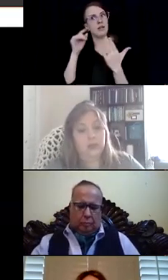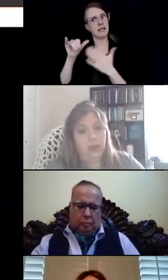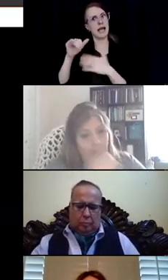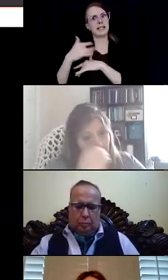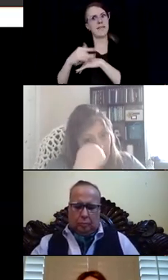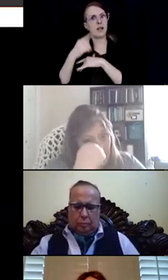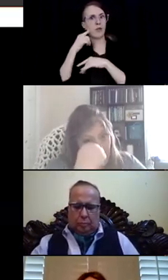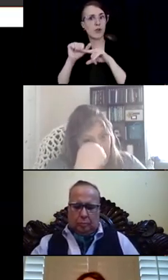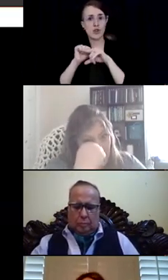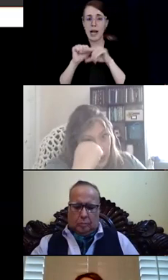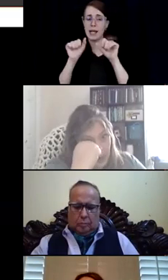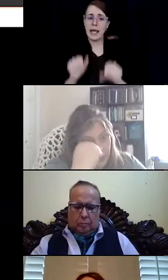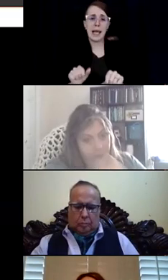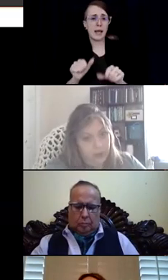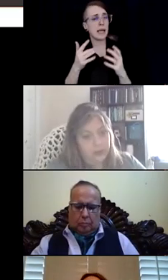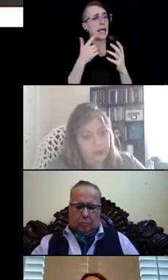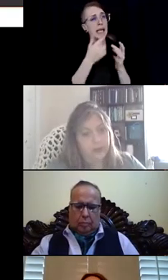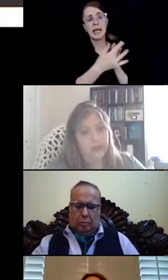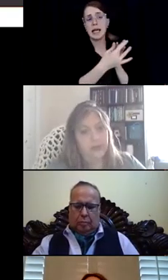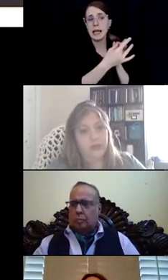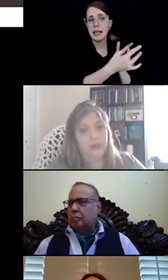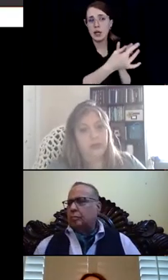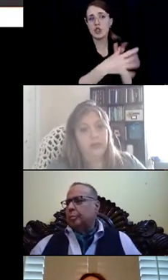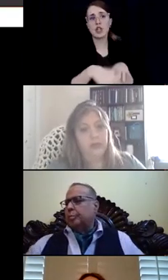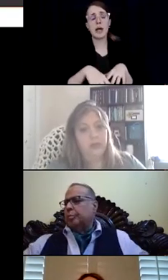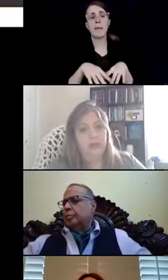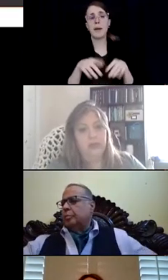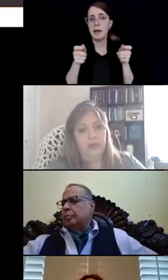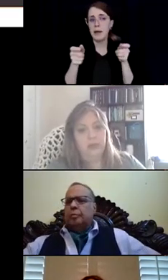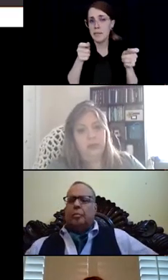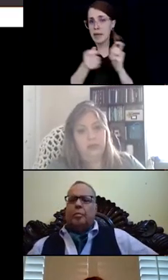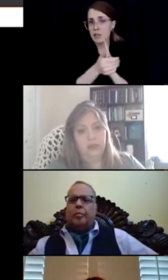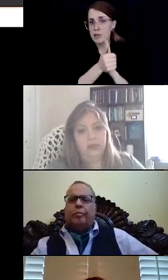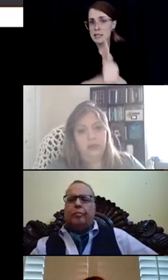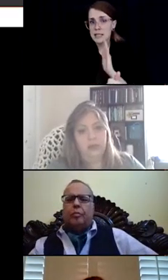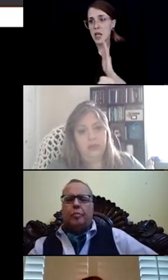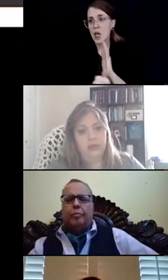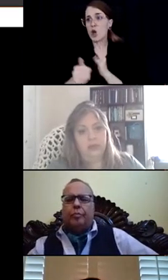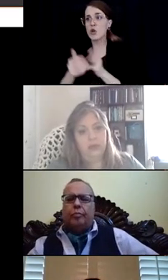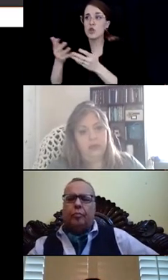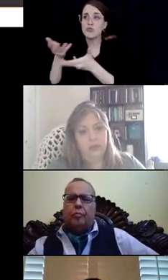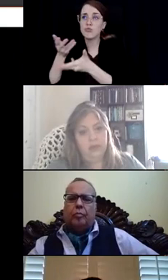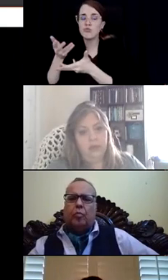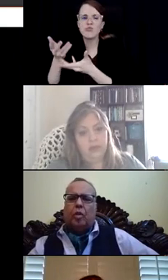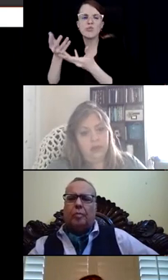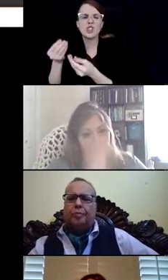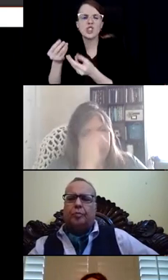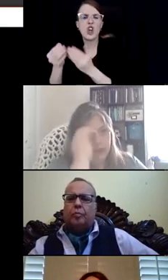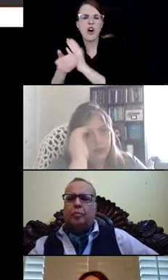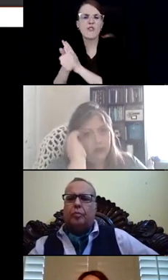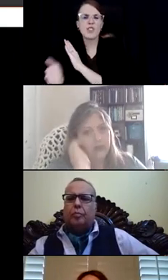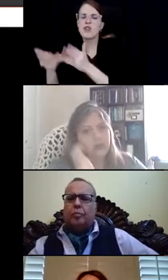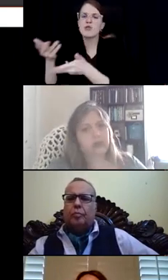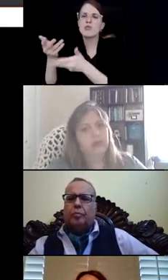be anything from leadership and management skills to soft skills, to computer training